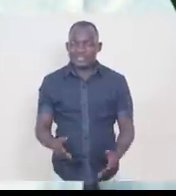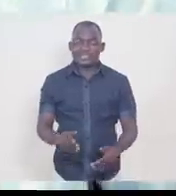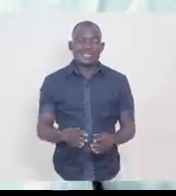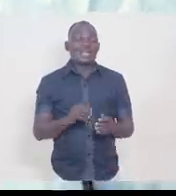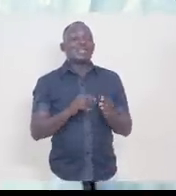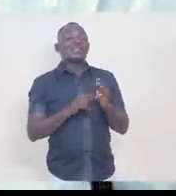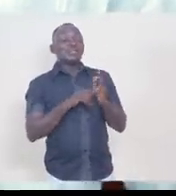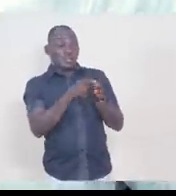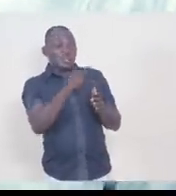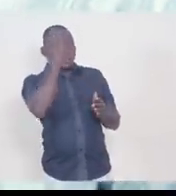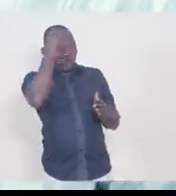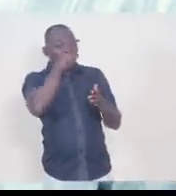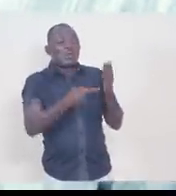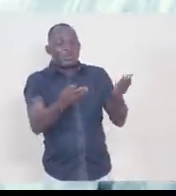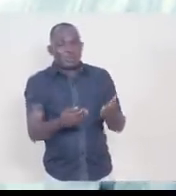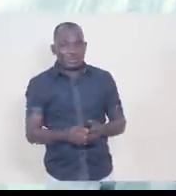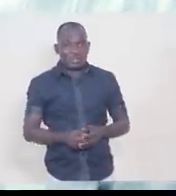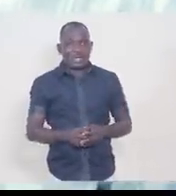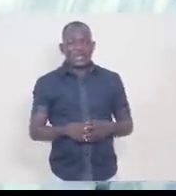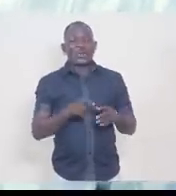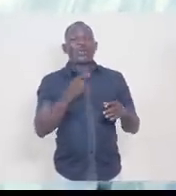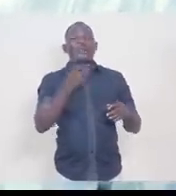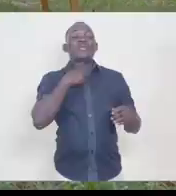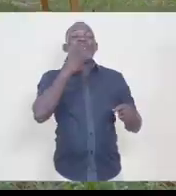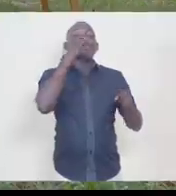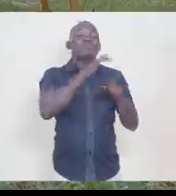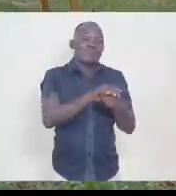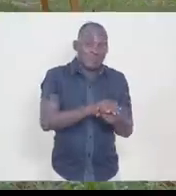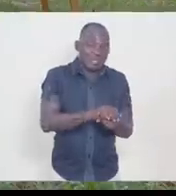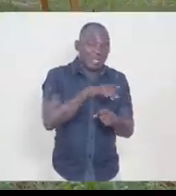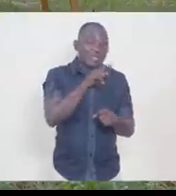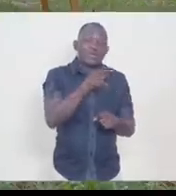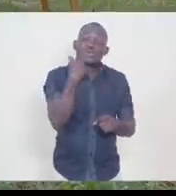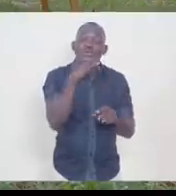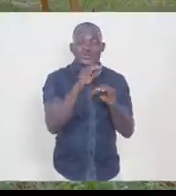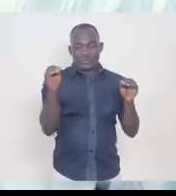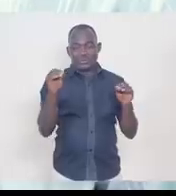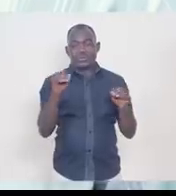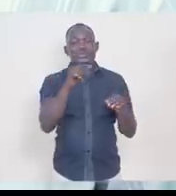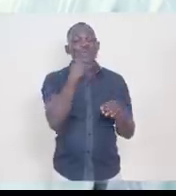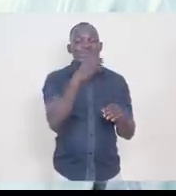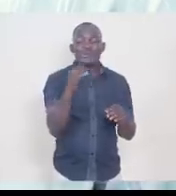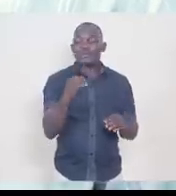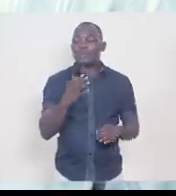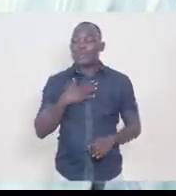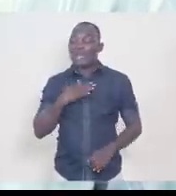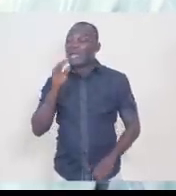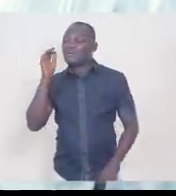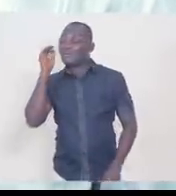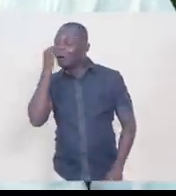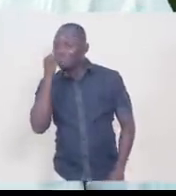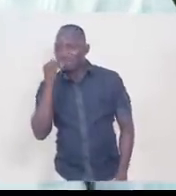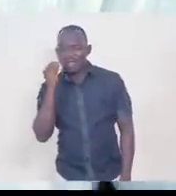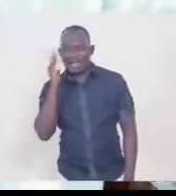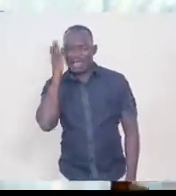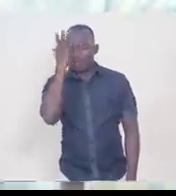clear that you know what you want. You can be rest assured that you haven't made a mistake. Not at all. Our flower is